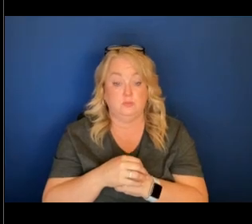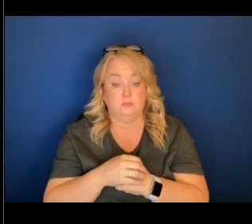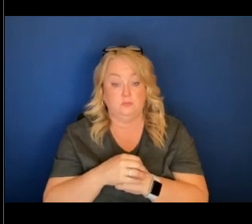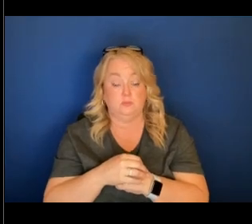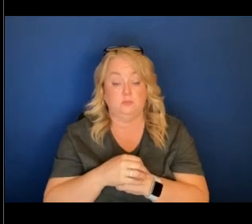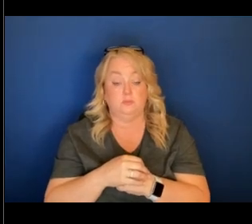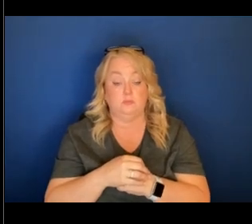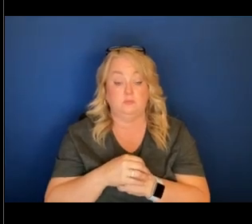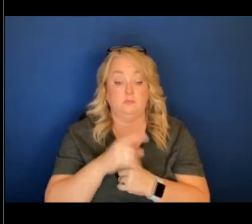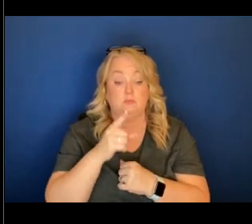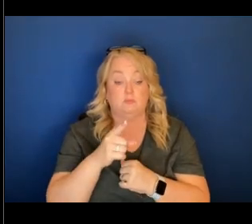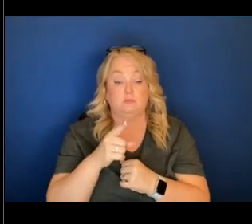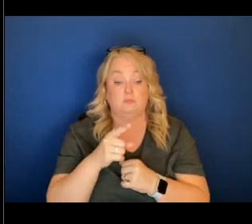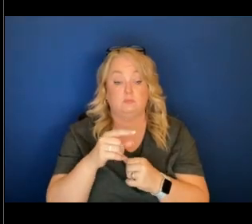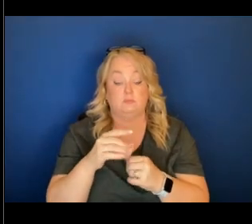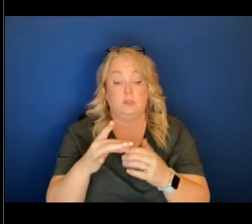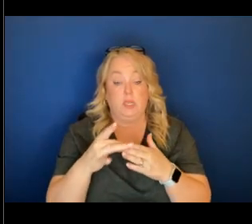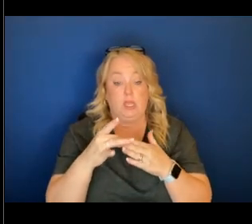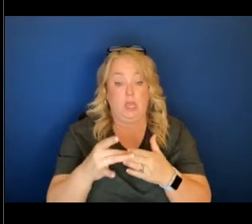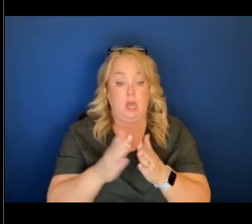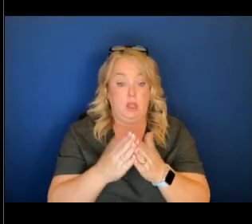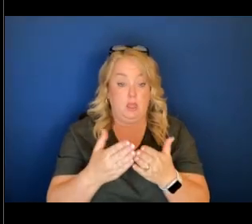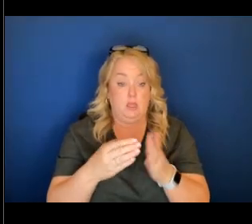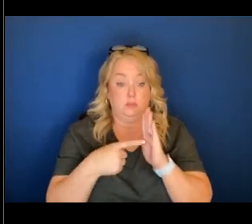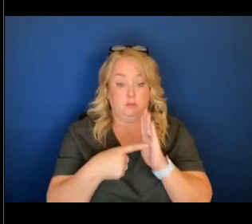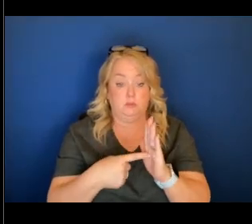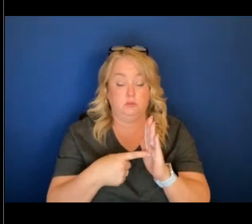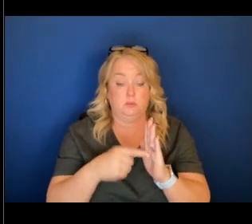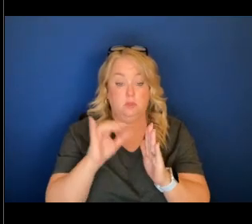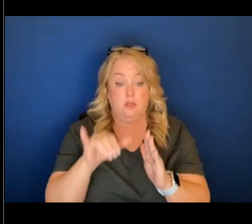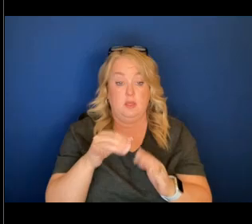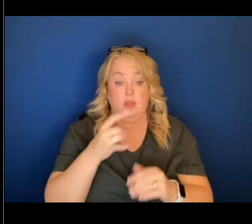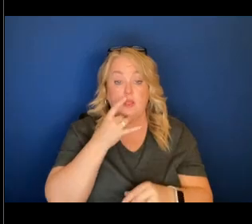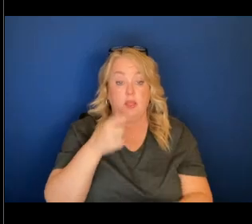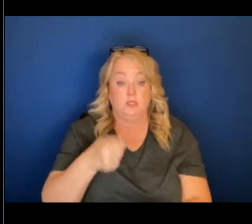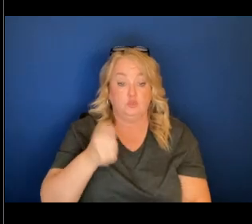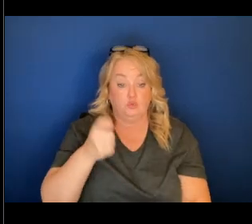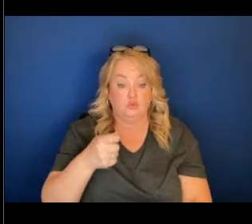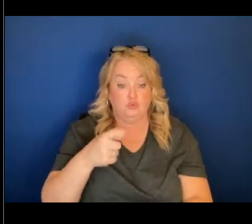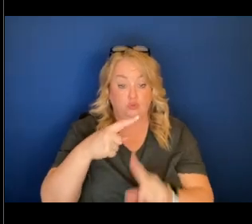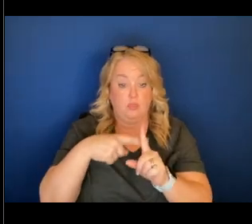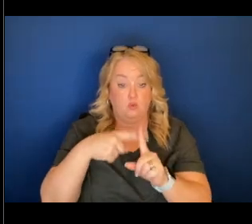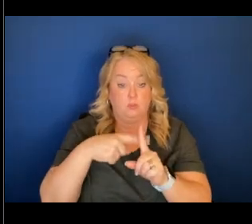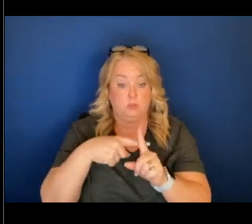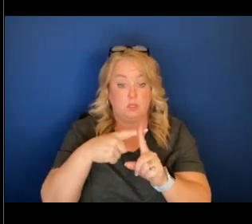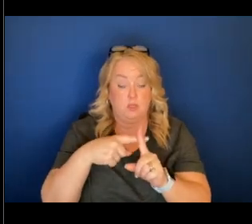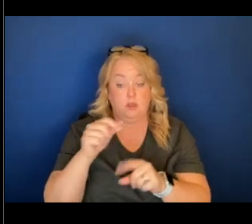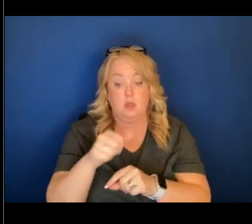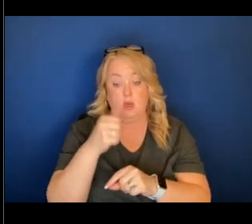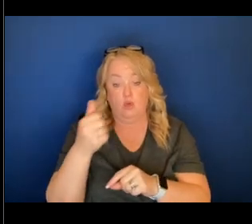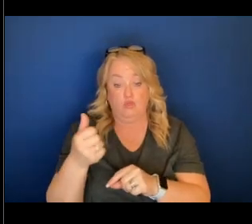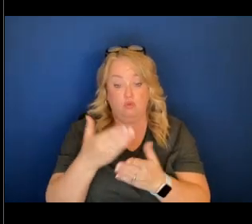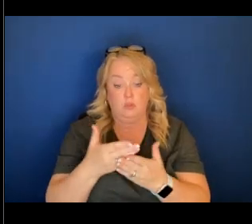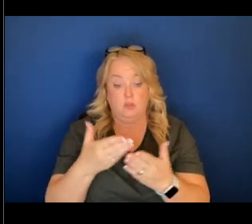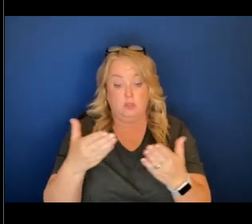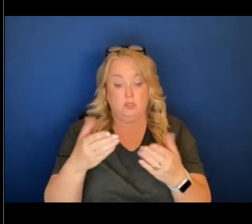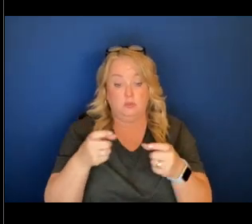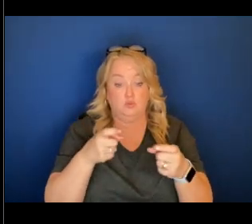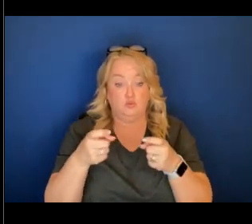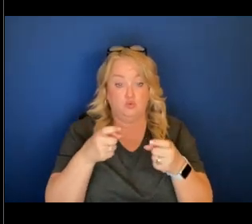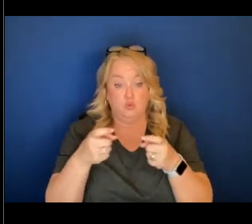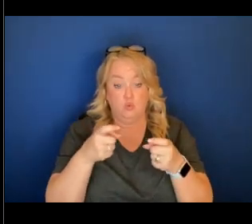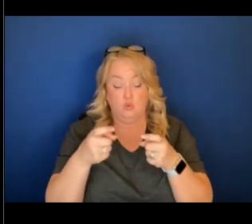The guidelines state that switches, thermostats, and other environmental